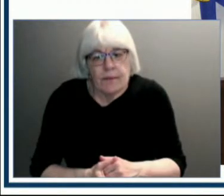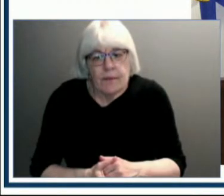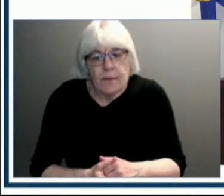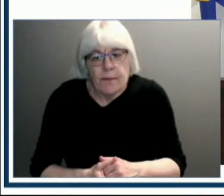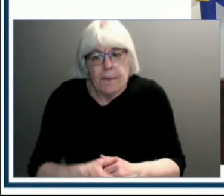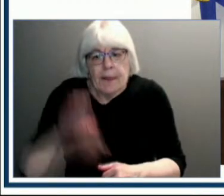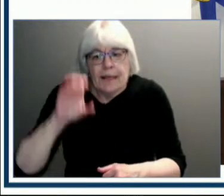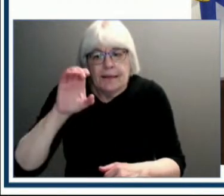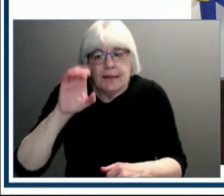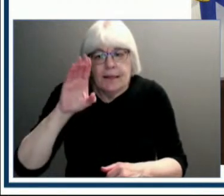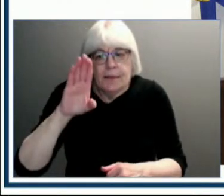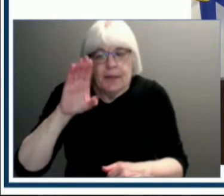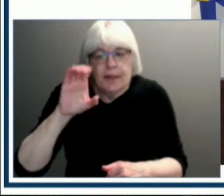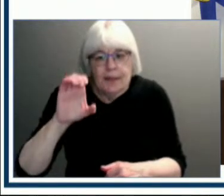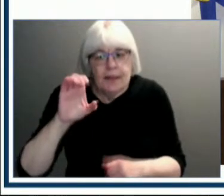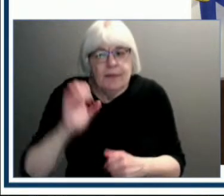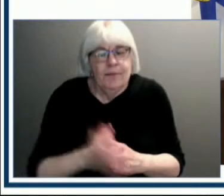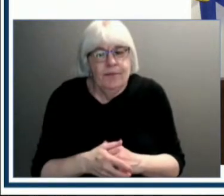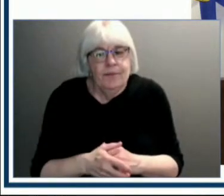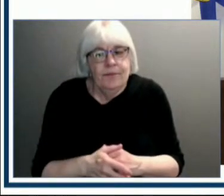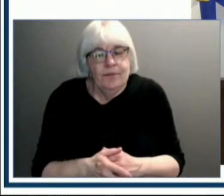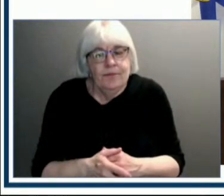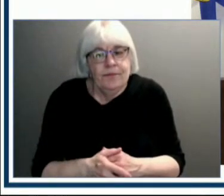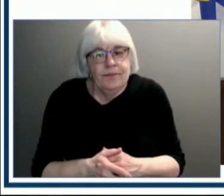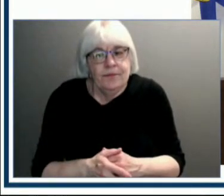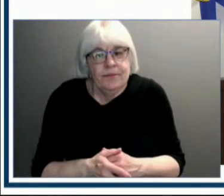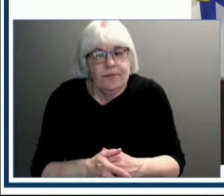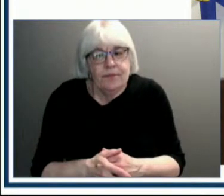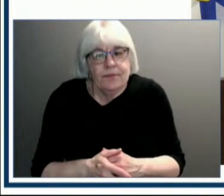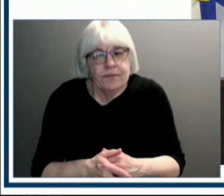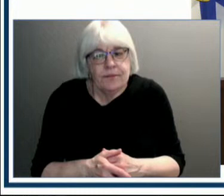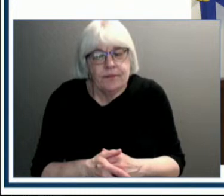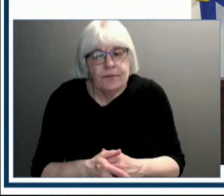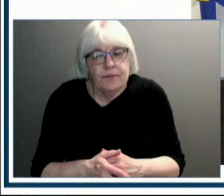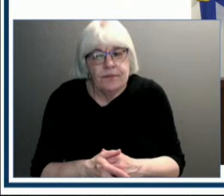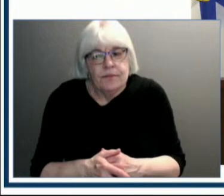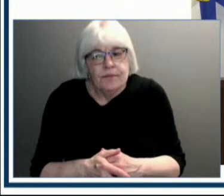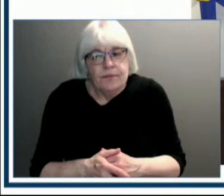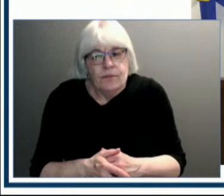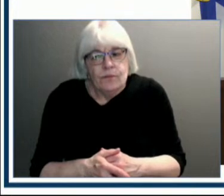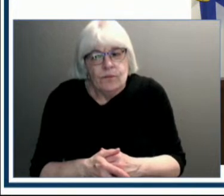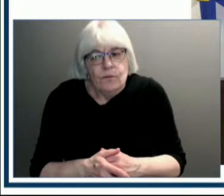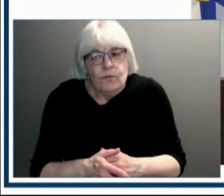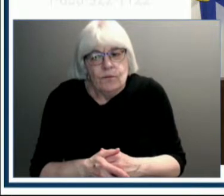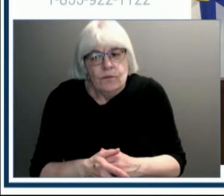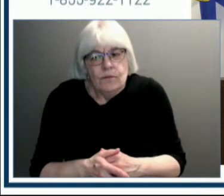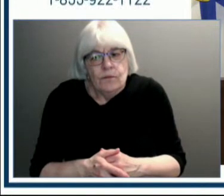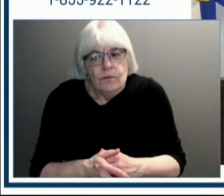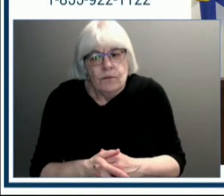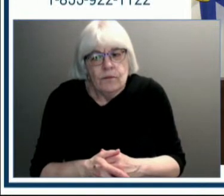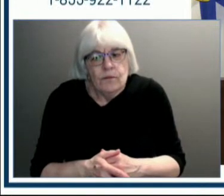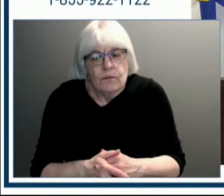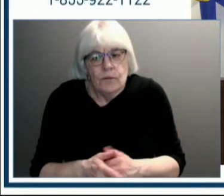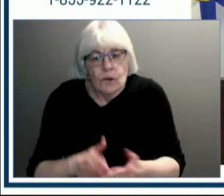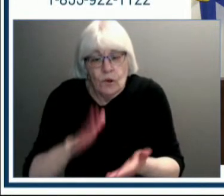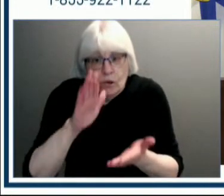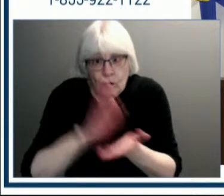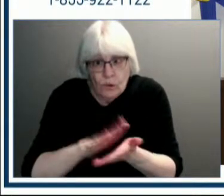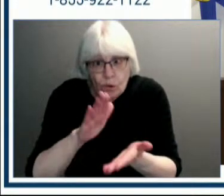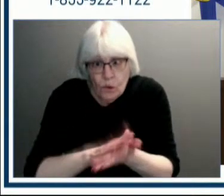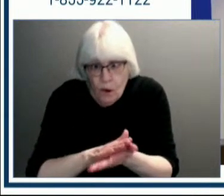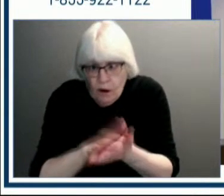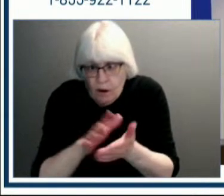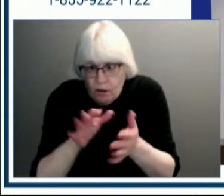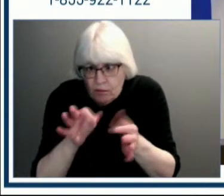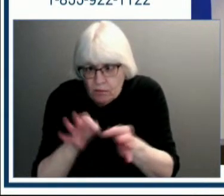Thank you. Premier, the delay to school, what impact do you think that move could have on the availability of frontline staff who might